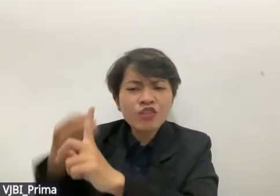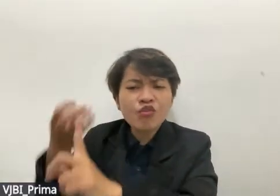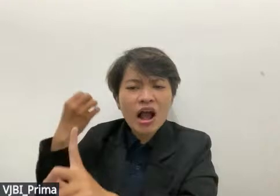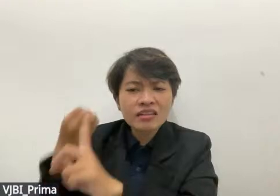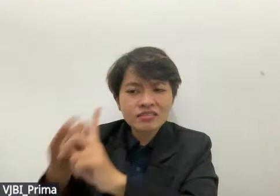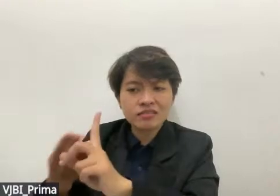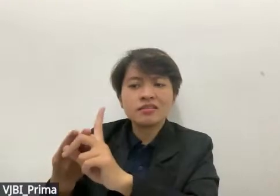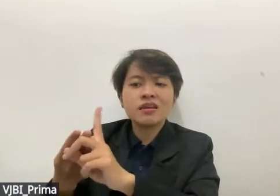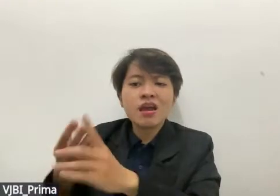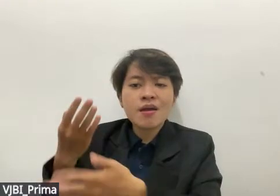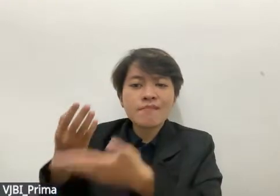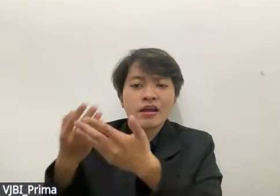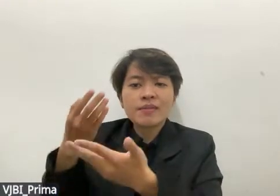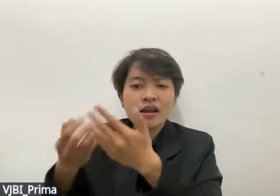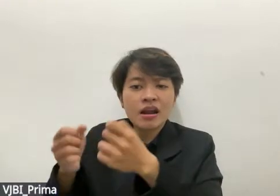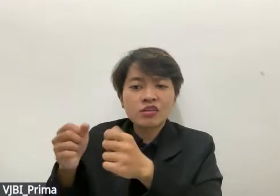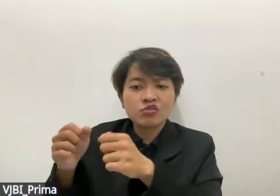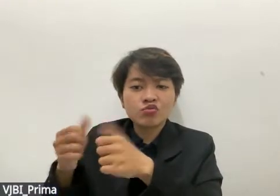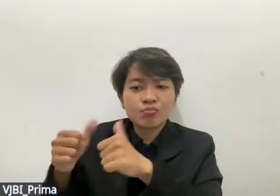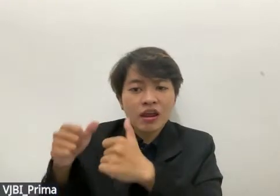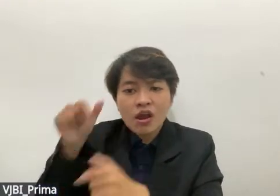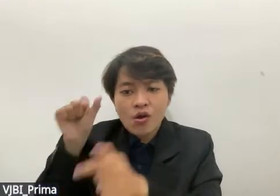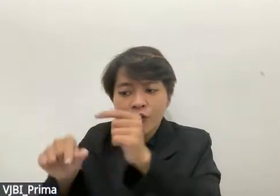fulfill their